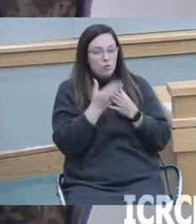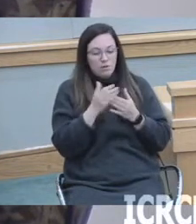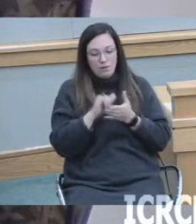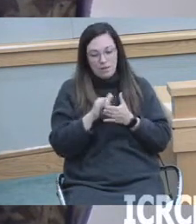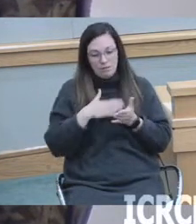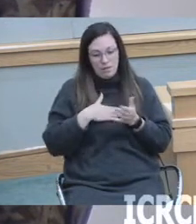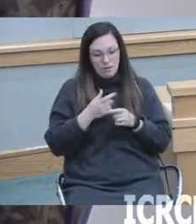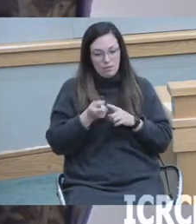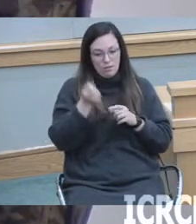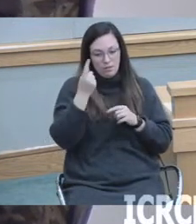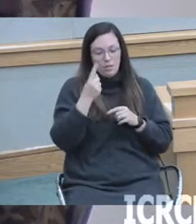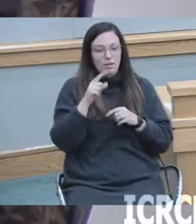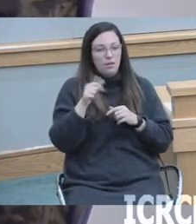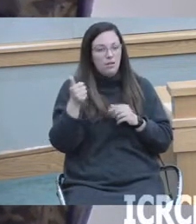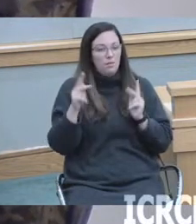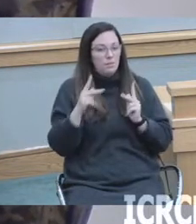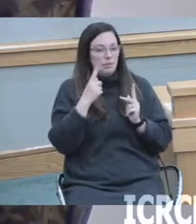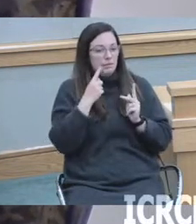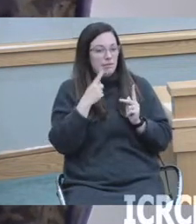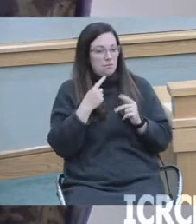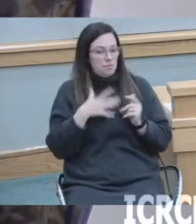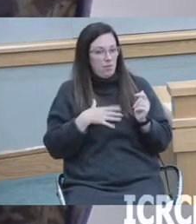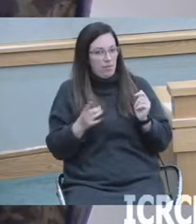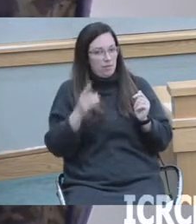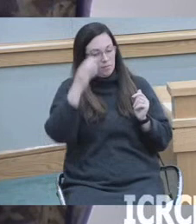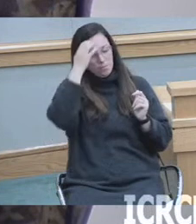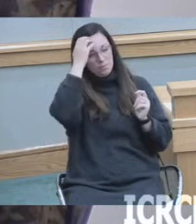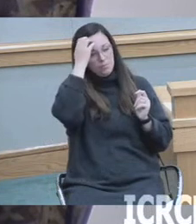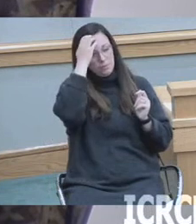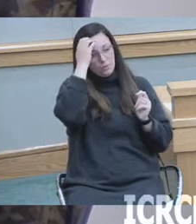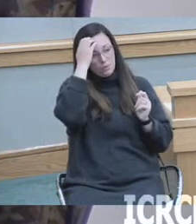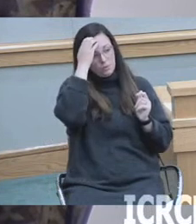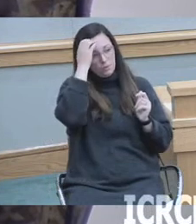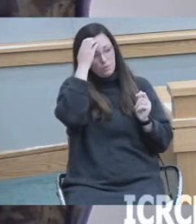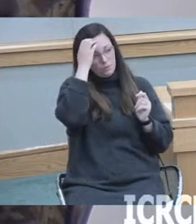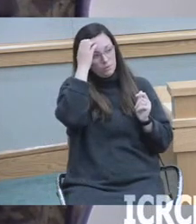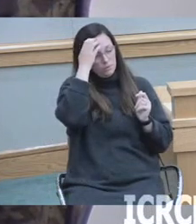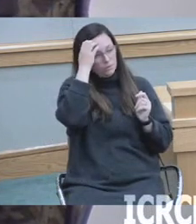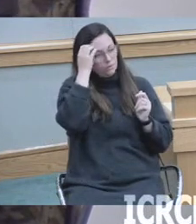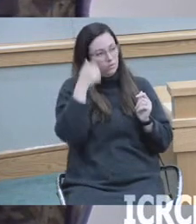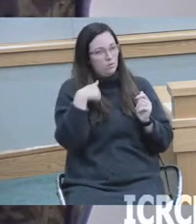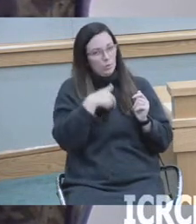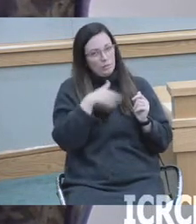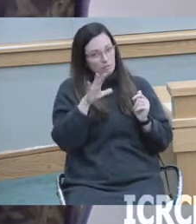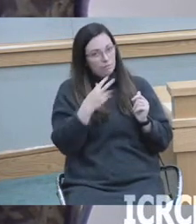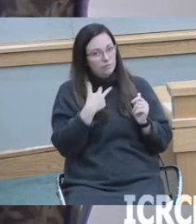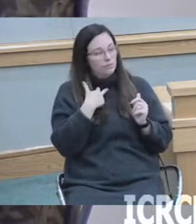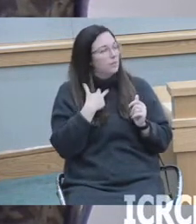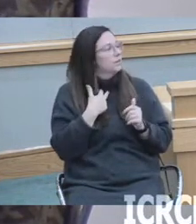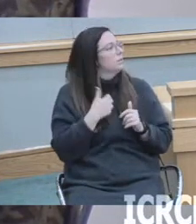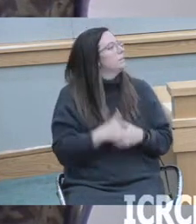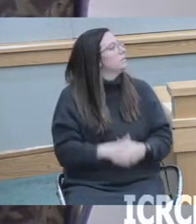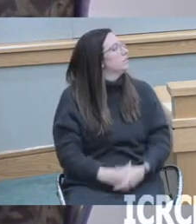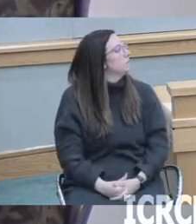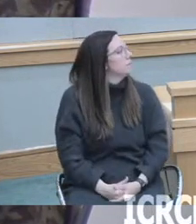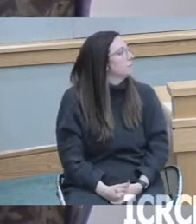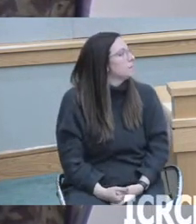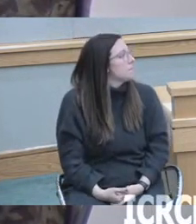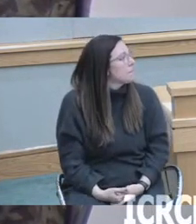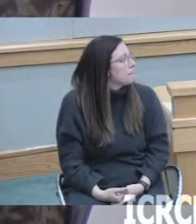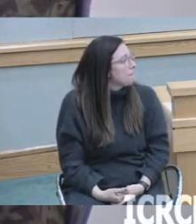and that's what other people are saying to us. They like them. So we're caught in a conundrum in the situation.